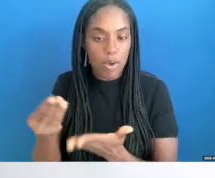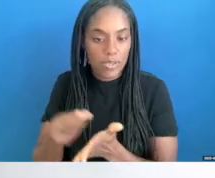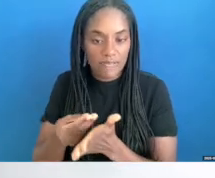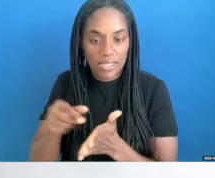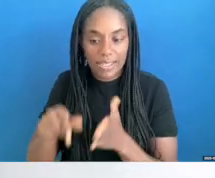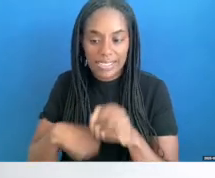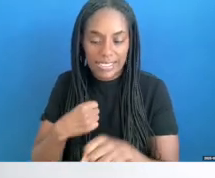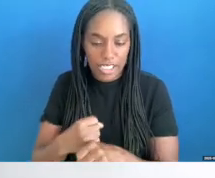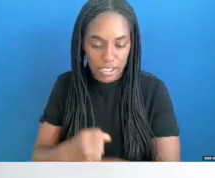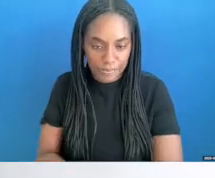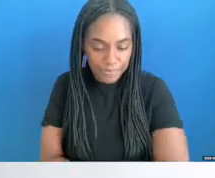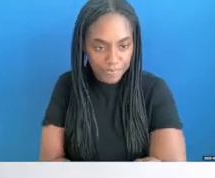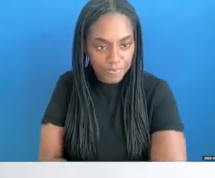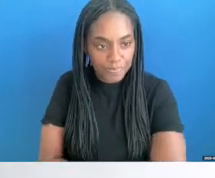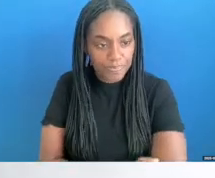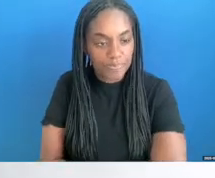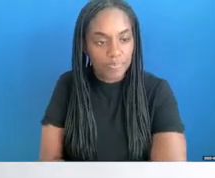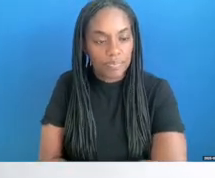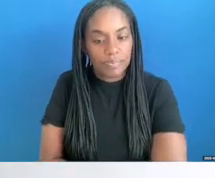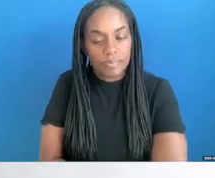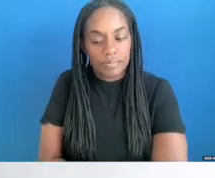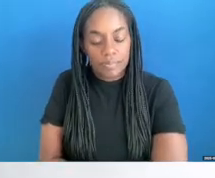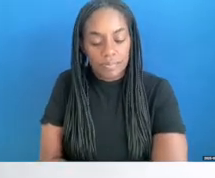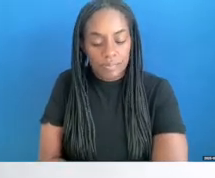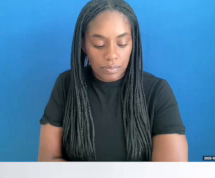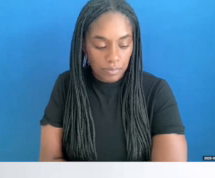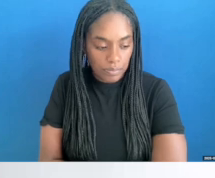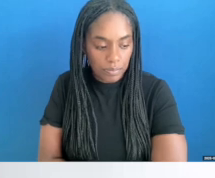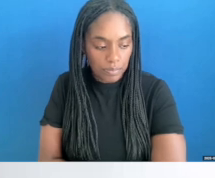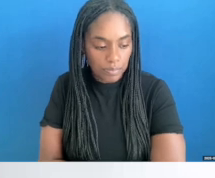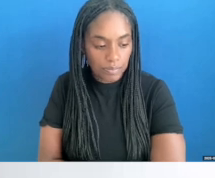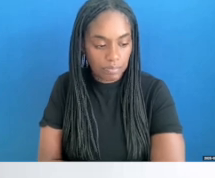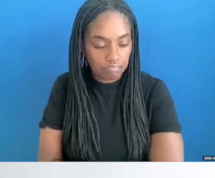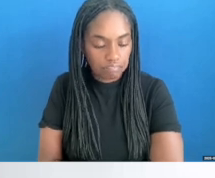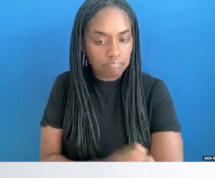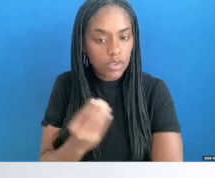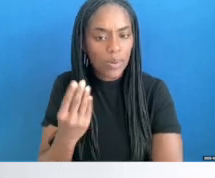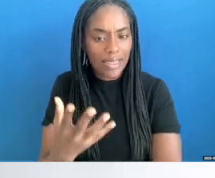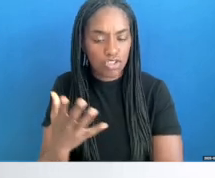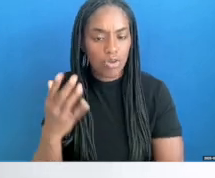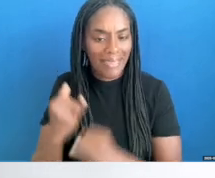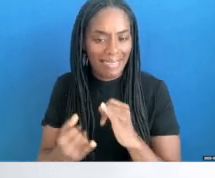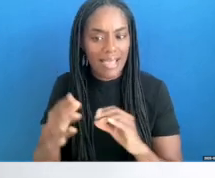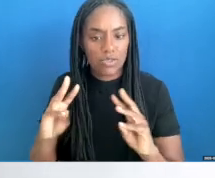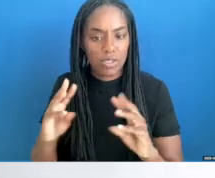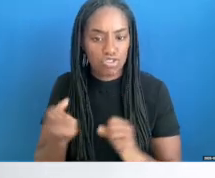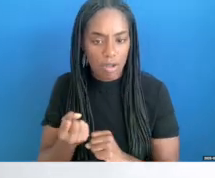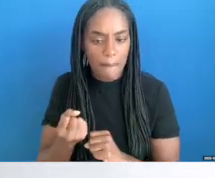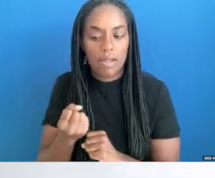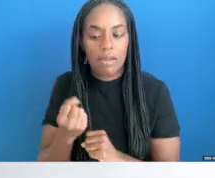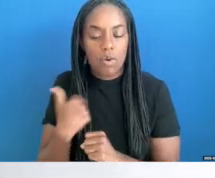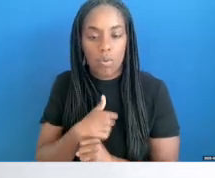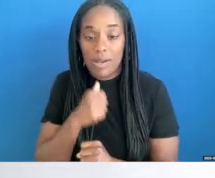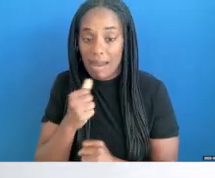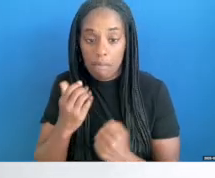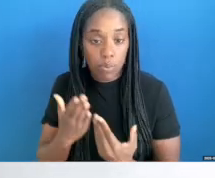either. As we indicated at the last workshop in our work groups, we're not